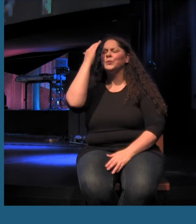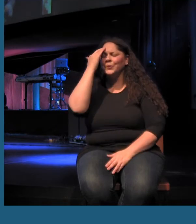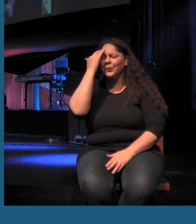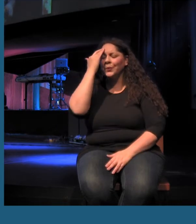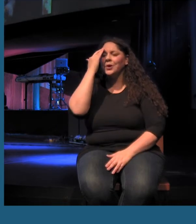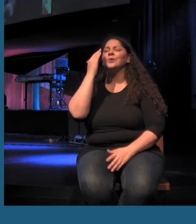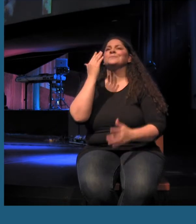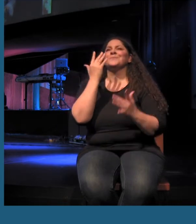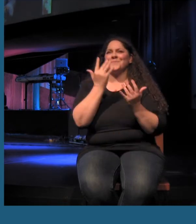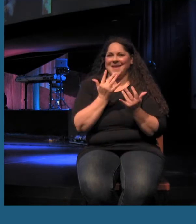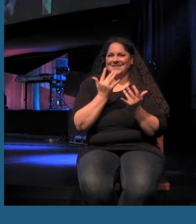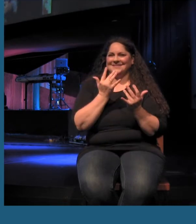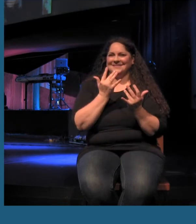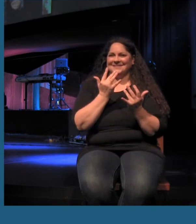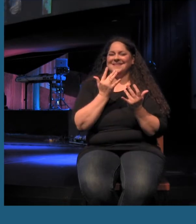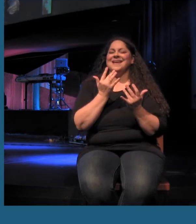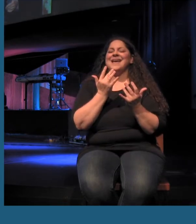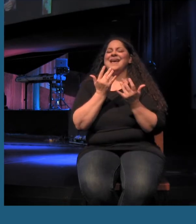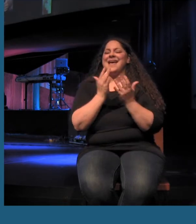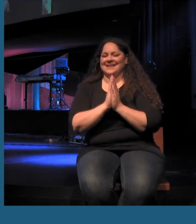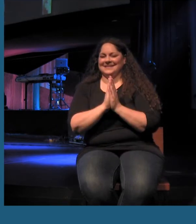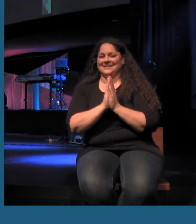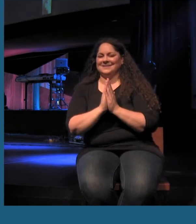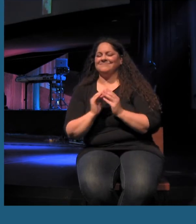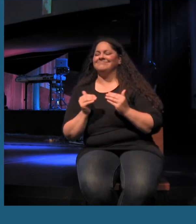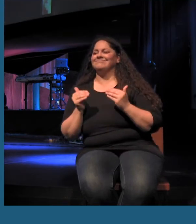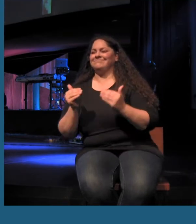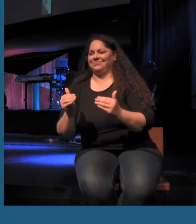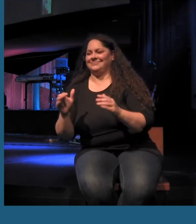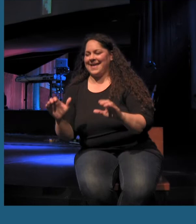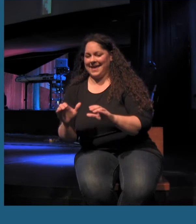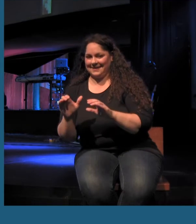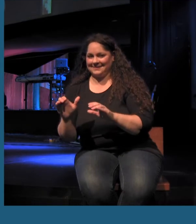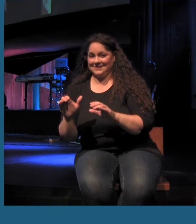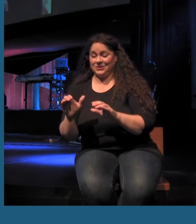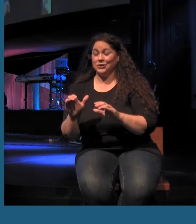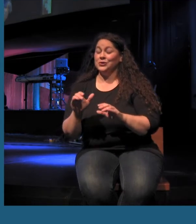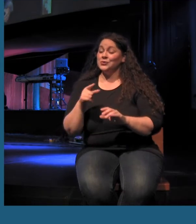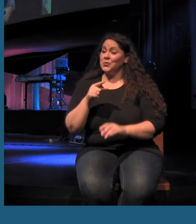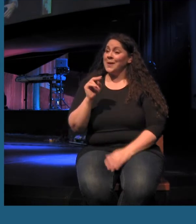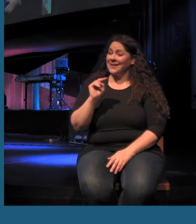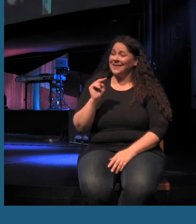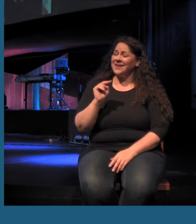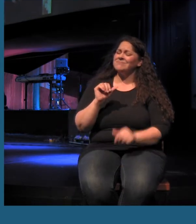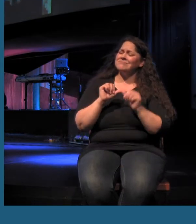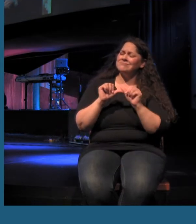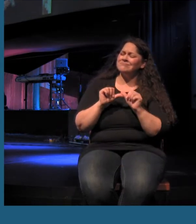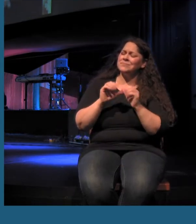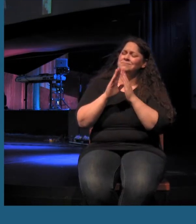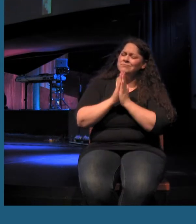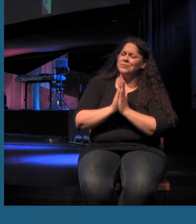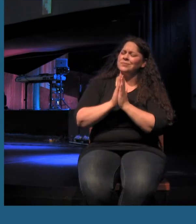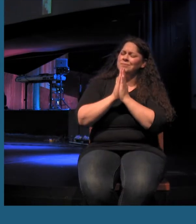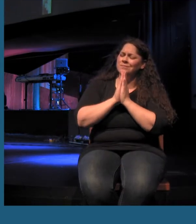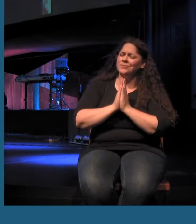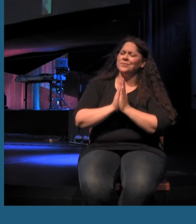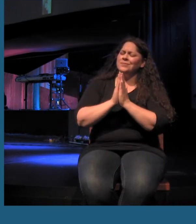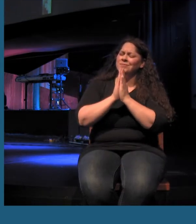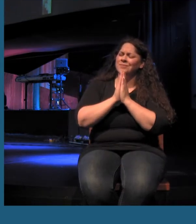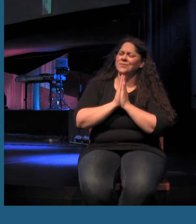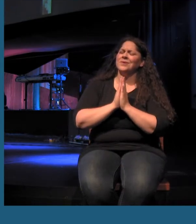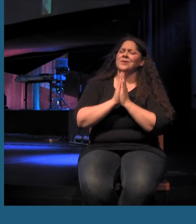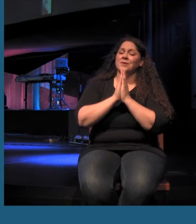act. And so I can imagine when Nehemiah, over this time of 4 months where he's praying about it and he feels this burden